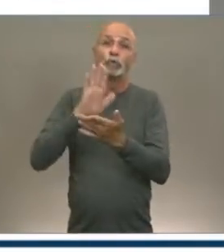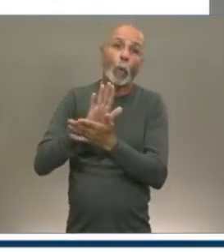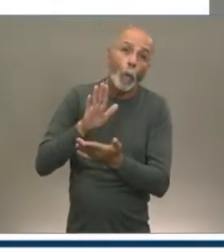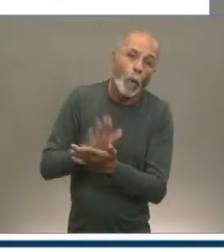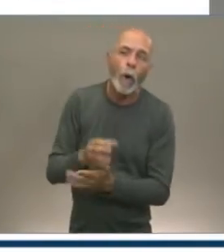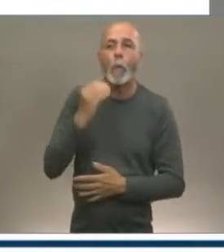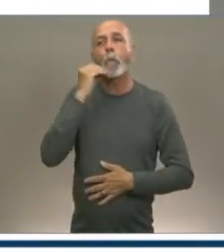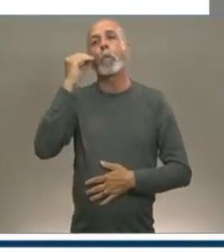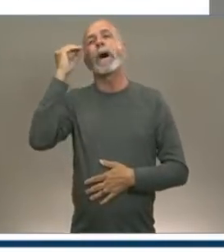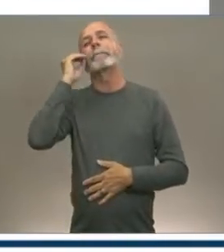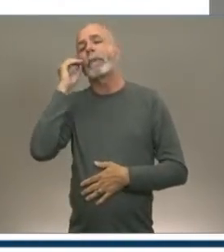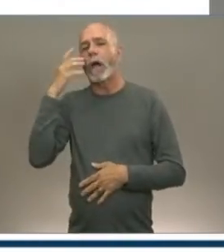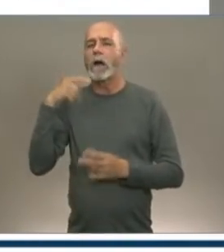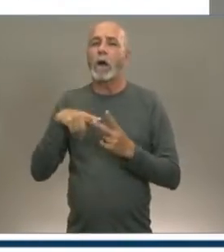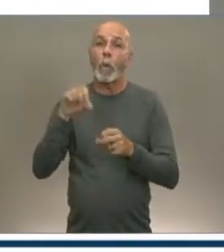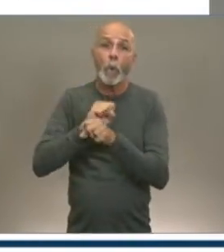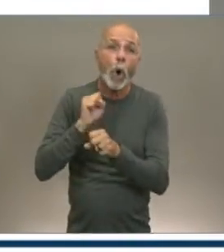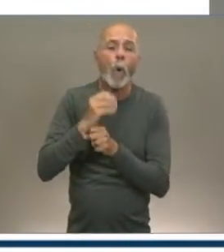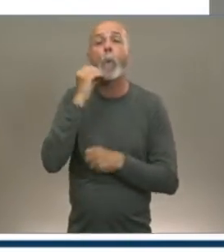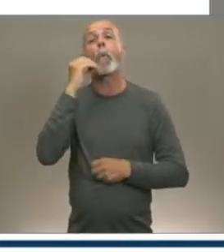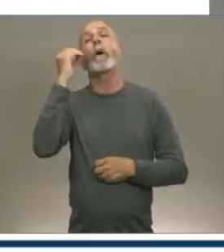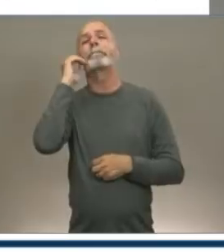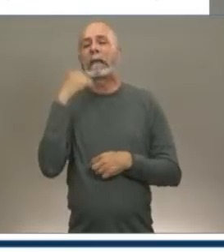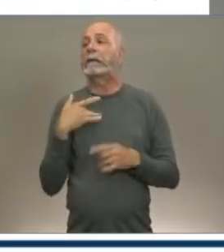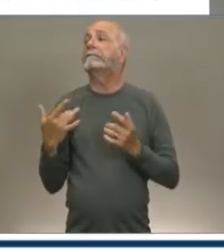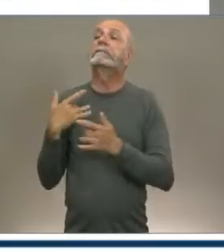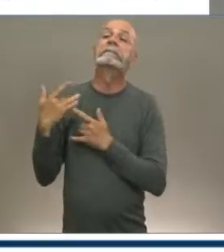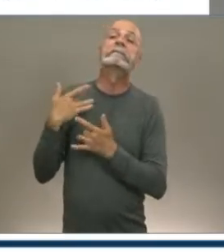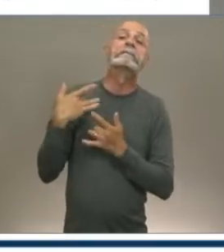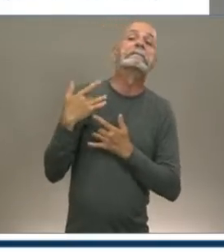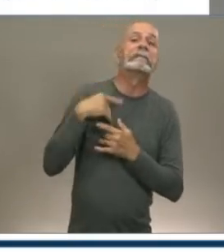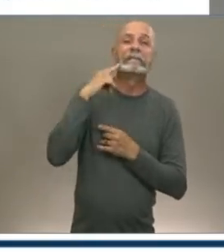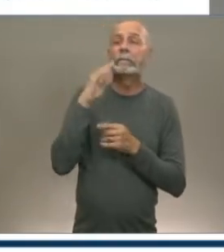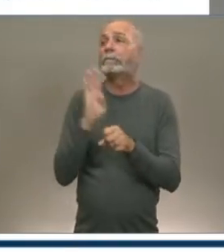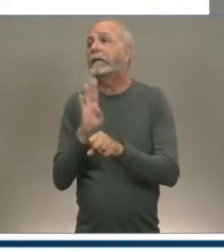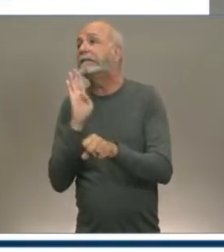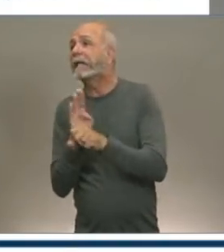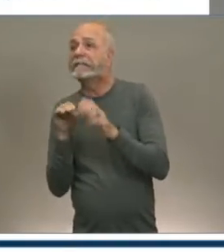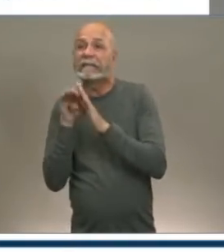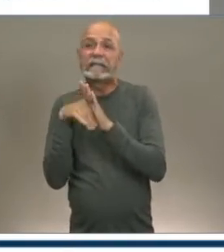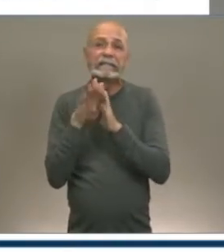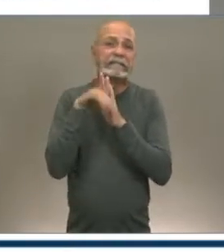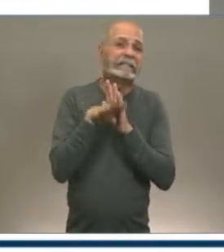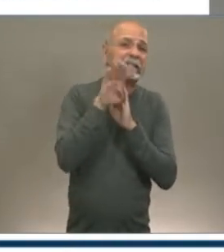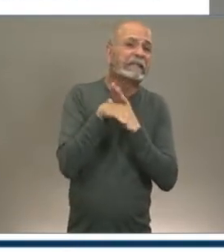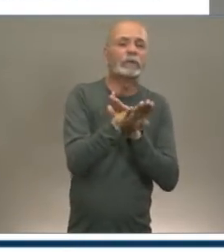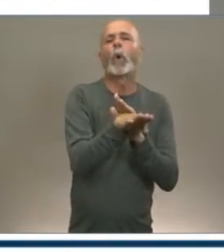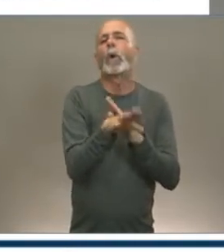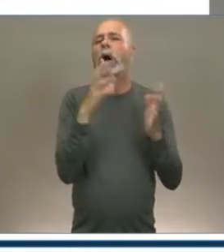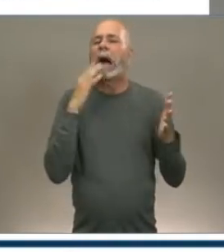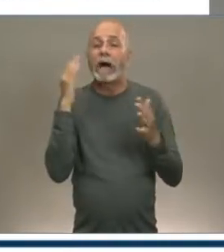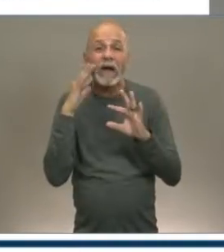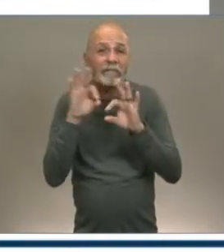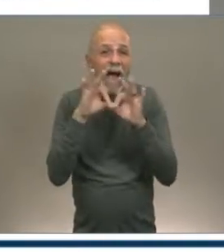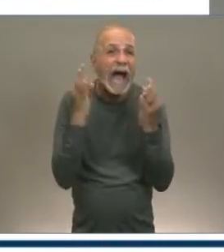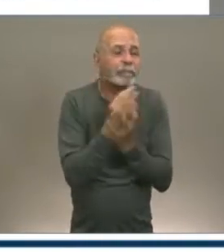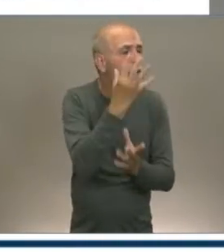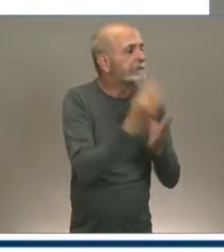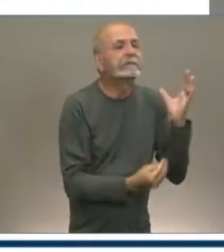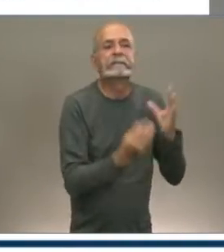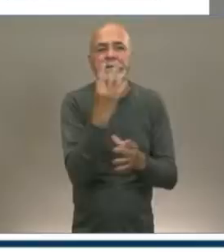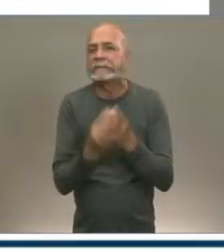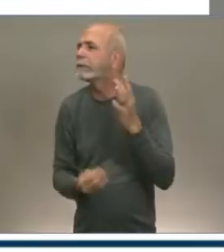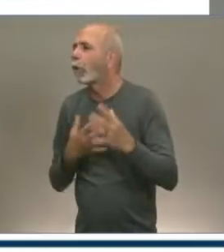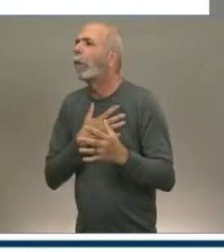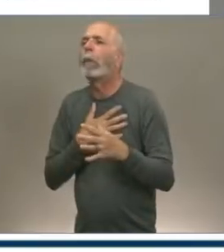hard. Worrying about your business or your job has been hard. And losing loved ones or being afraid you or someone you love will get sick has